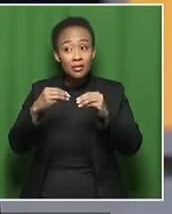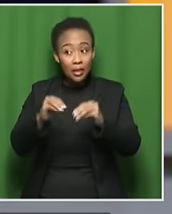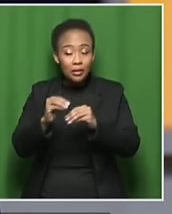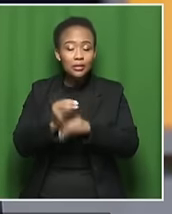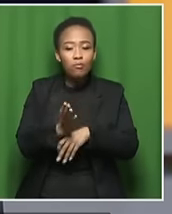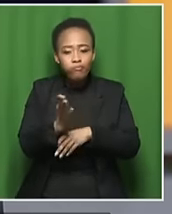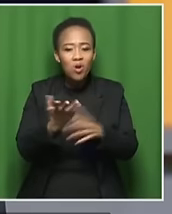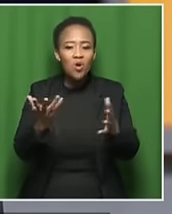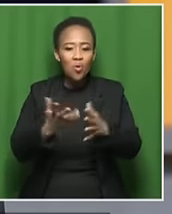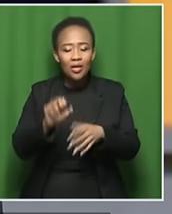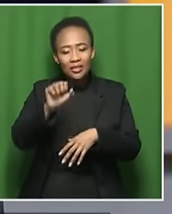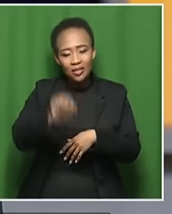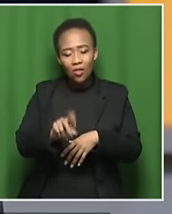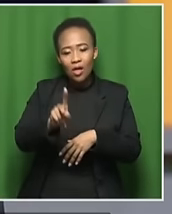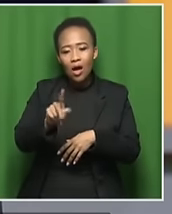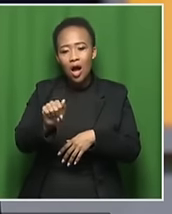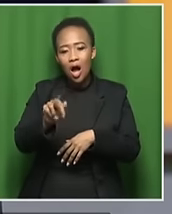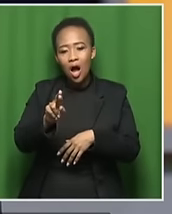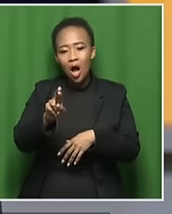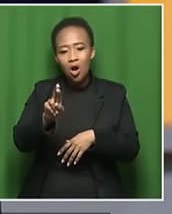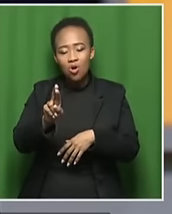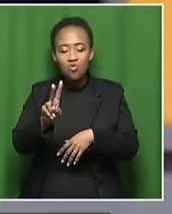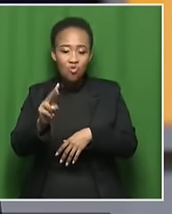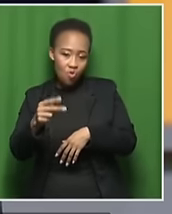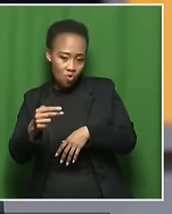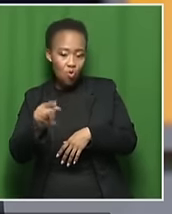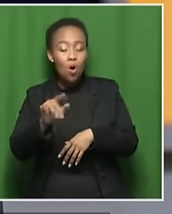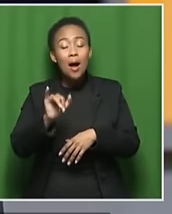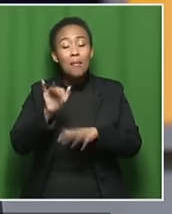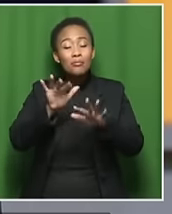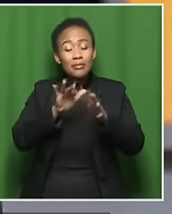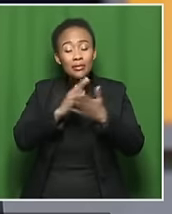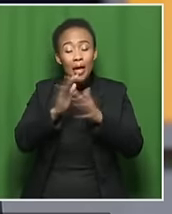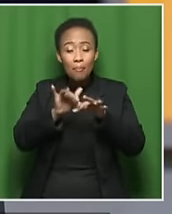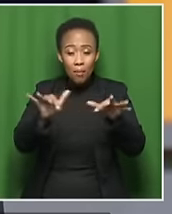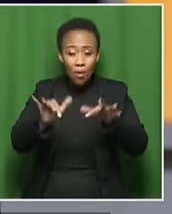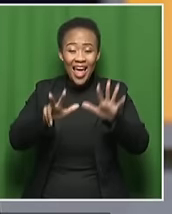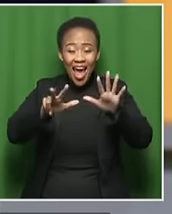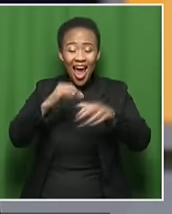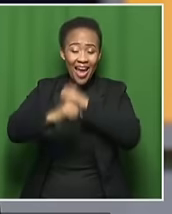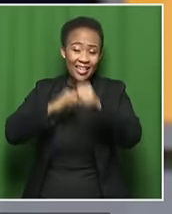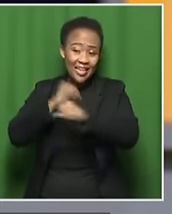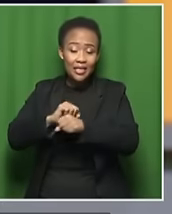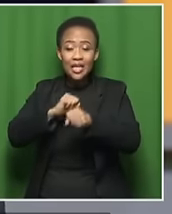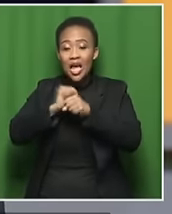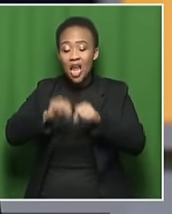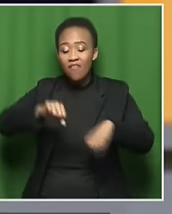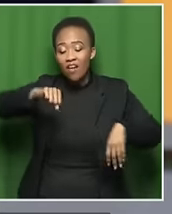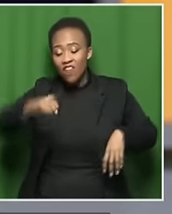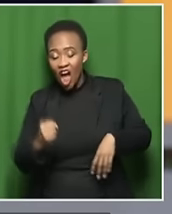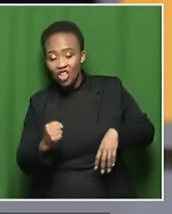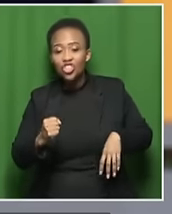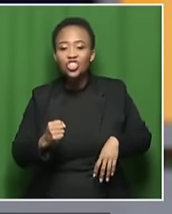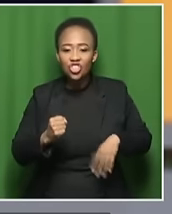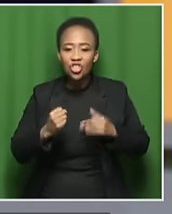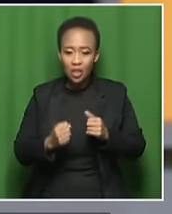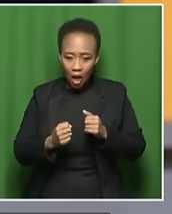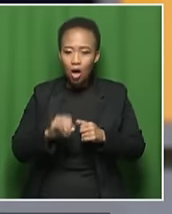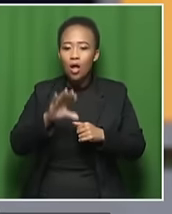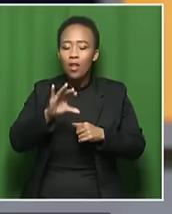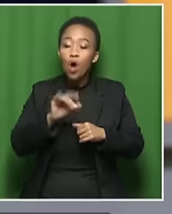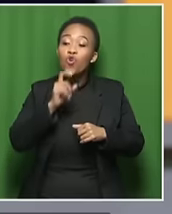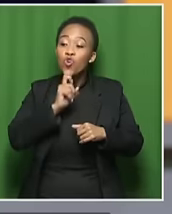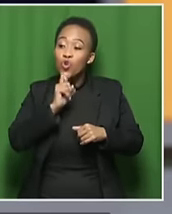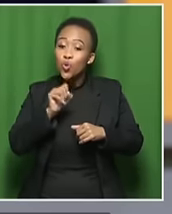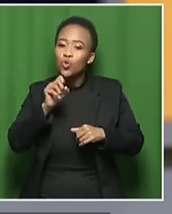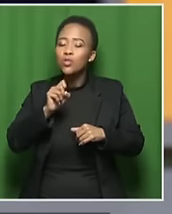has given people who've never had flushing toilets for 8 years. He has given them flushing toilets outside of government money. All